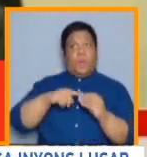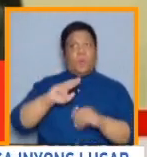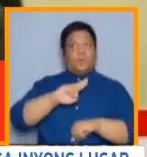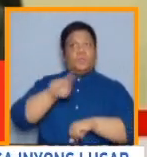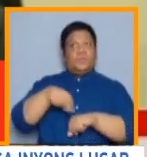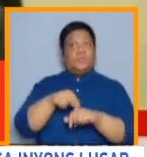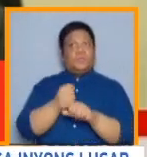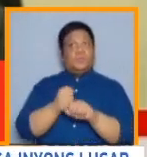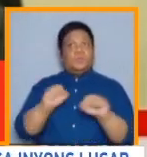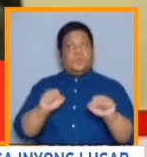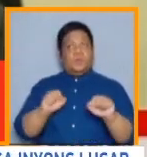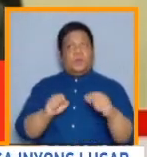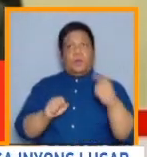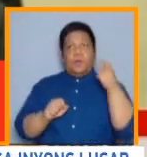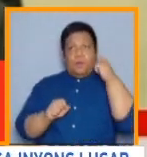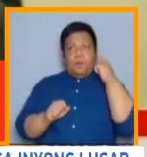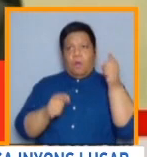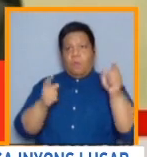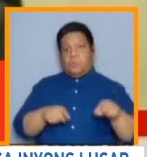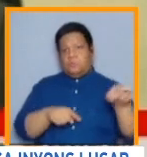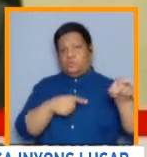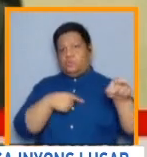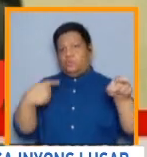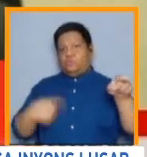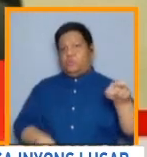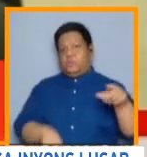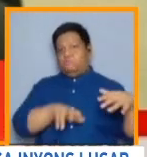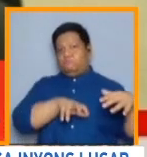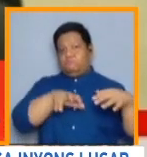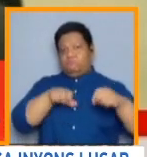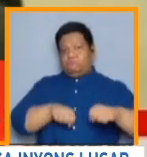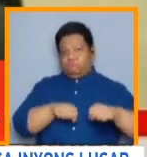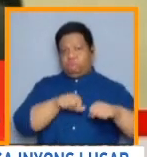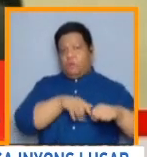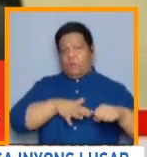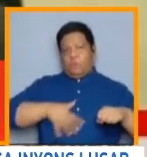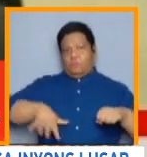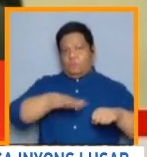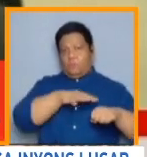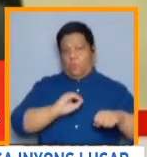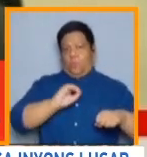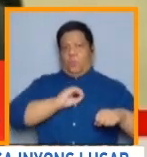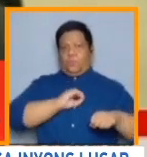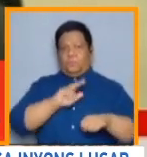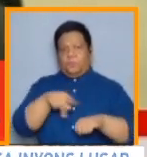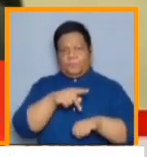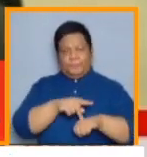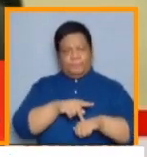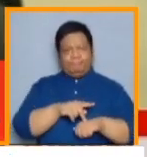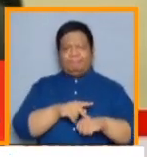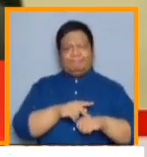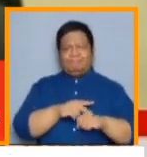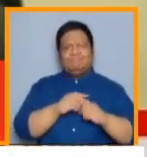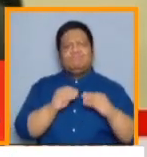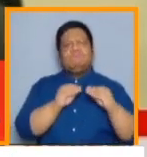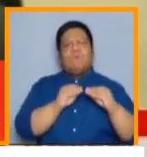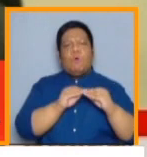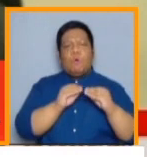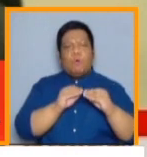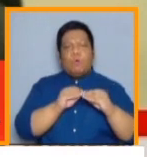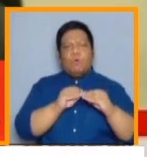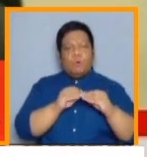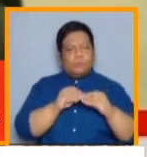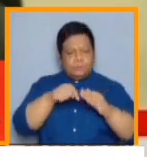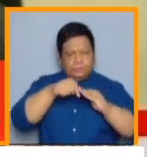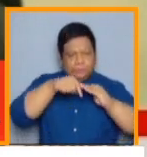our territorial waters, it's actually much more than that. A malaking effect not only on our